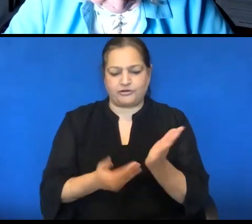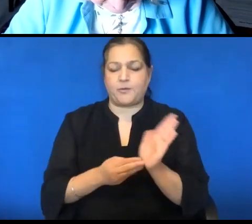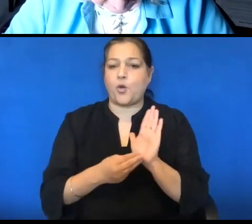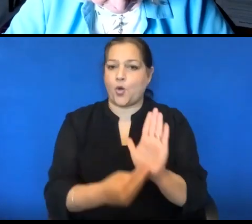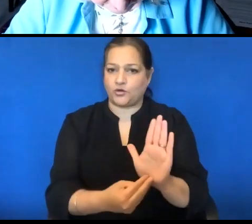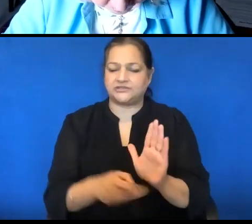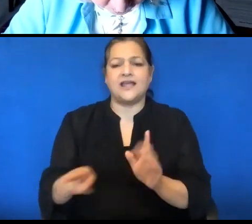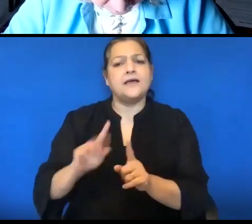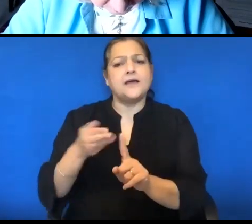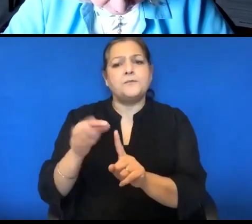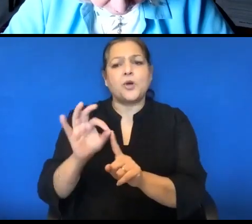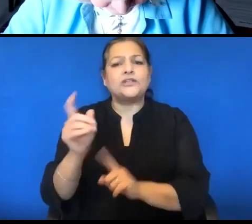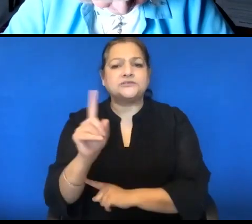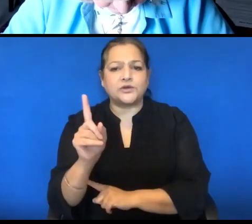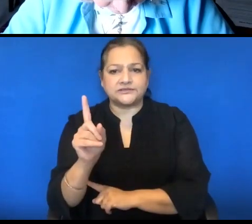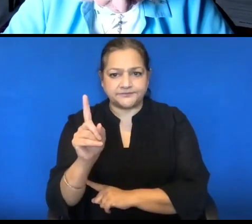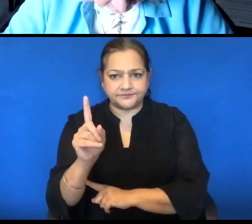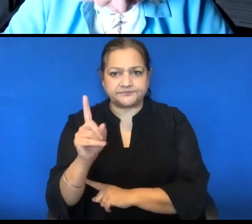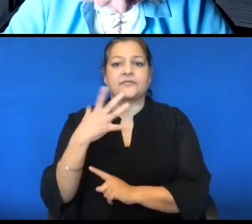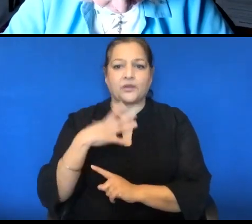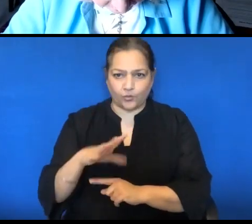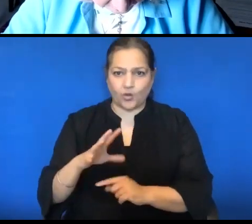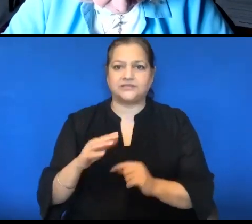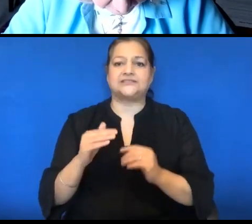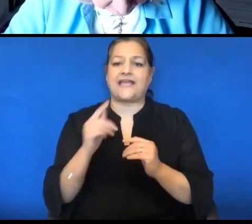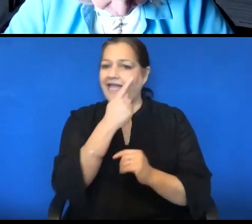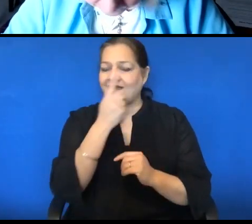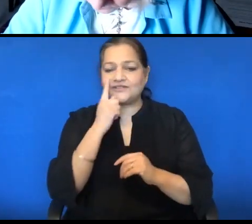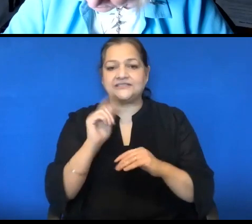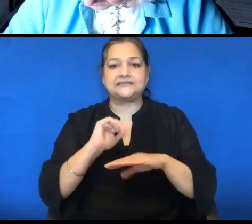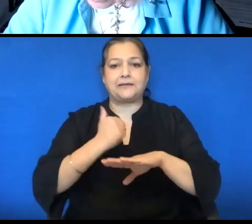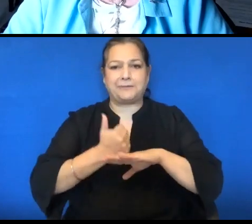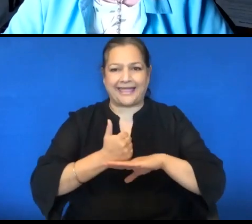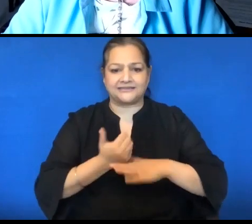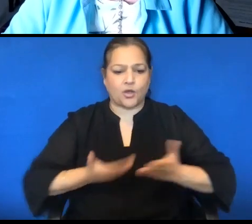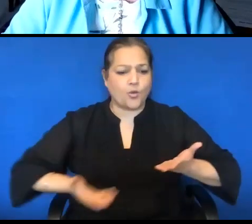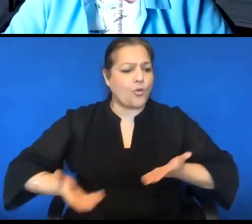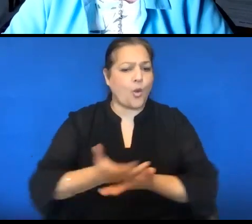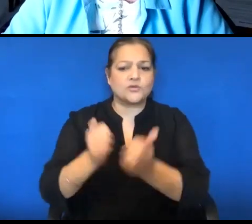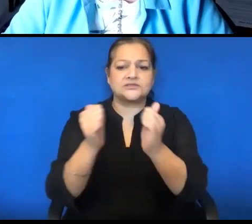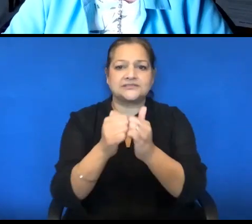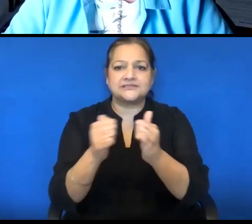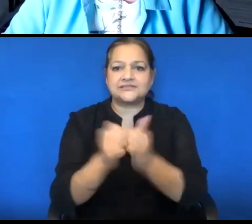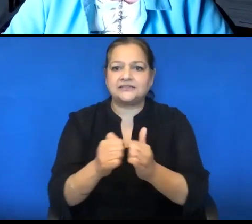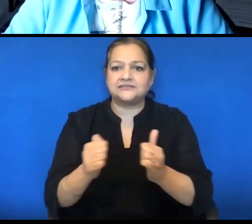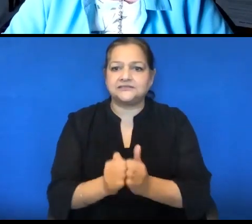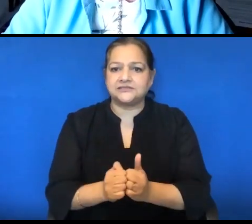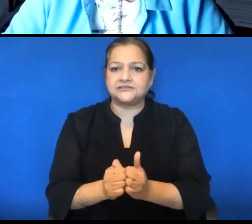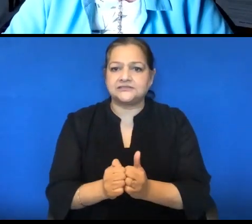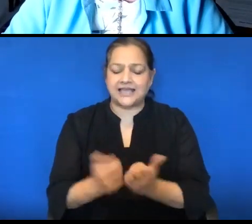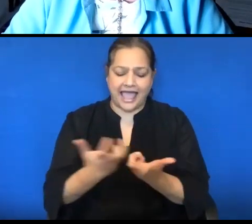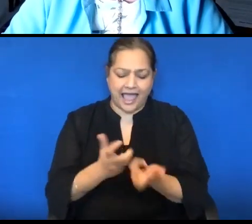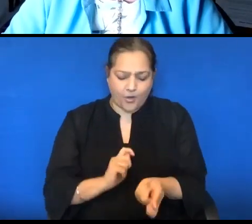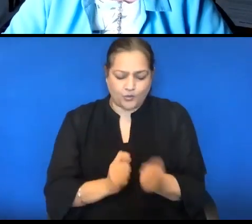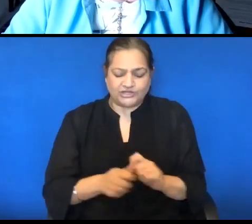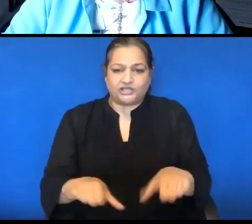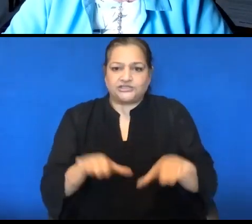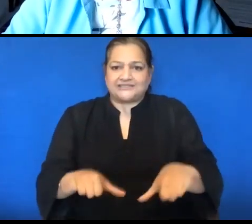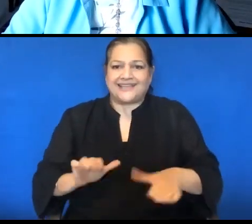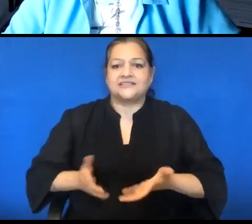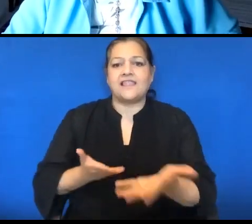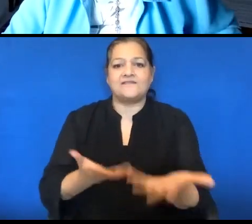start to create a level of evidence-based consensus about what is the best way to start delivering these changes. And by doing